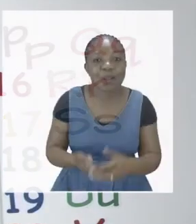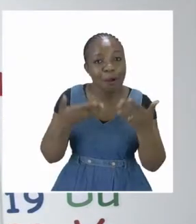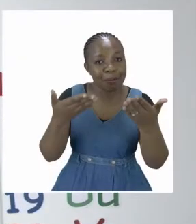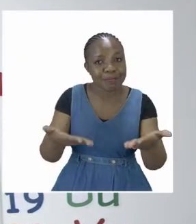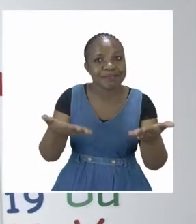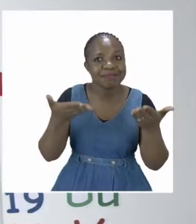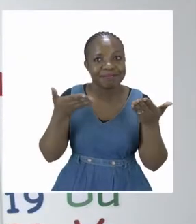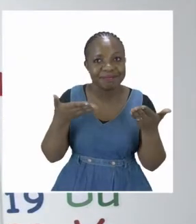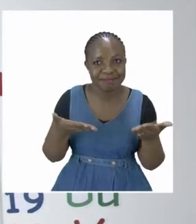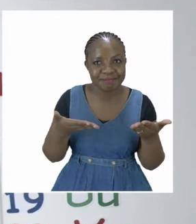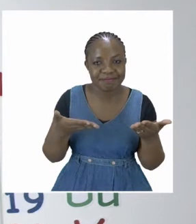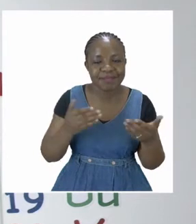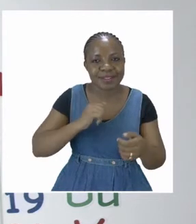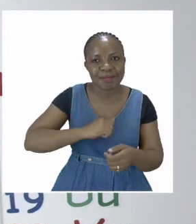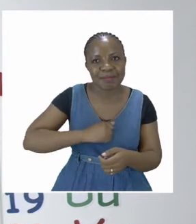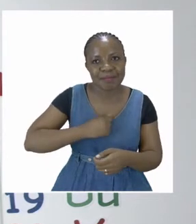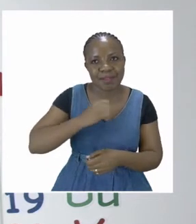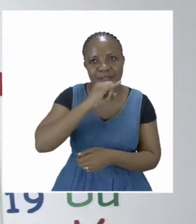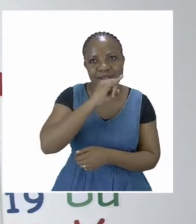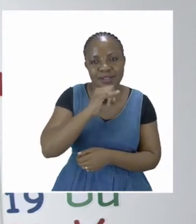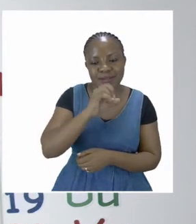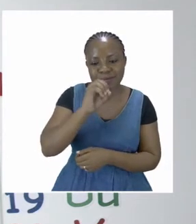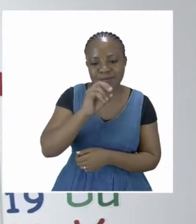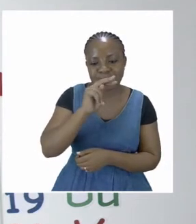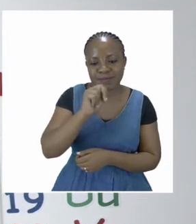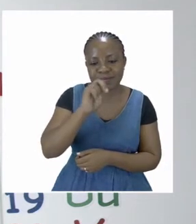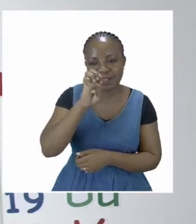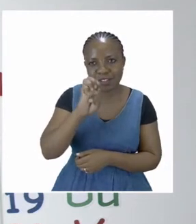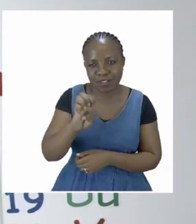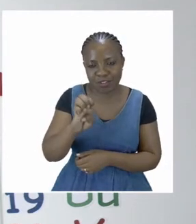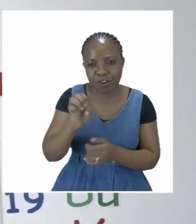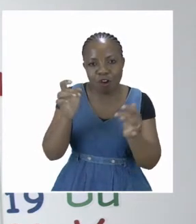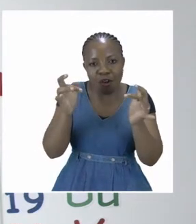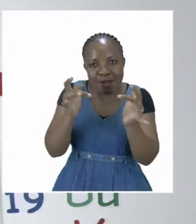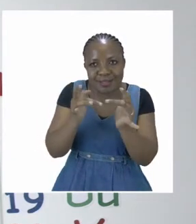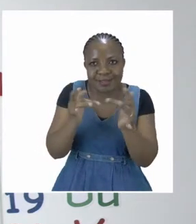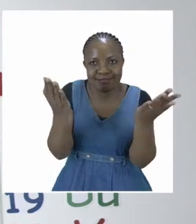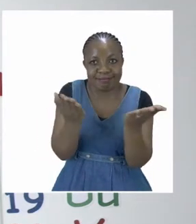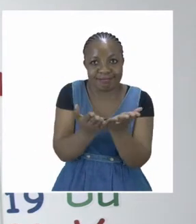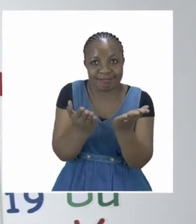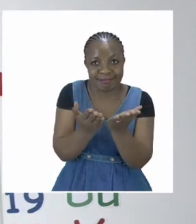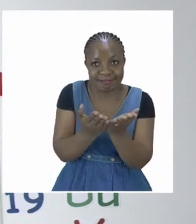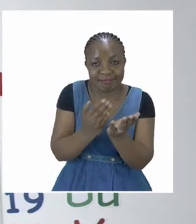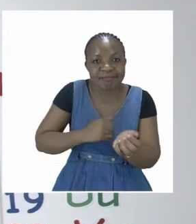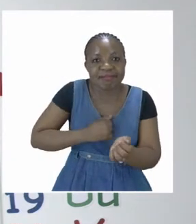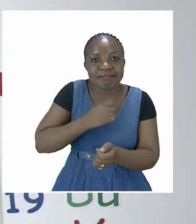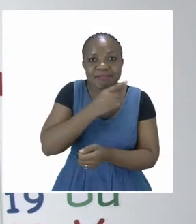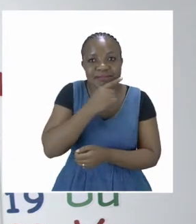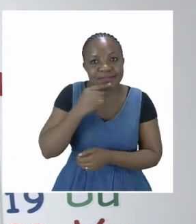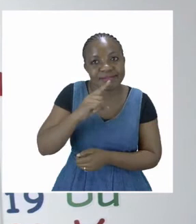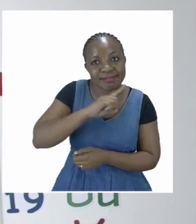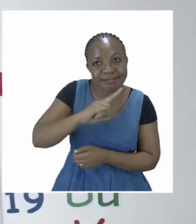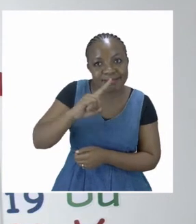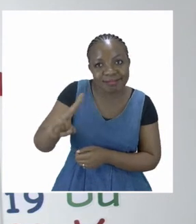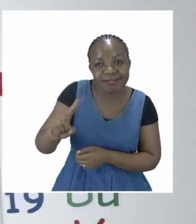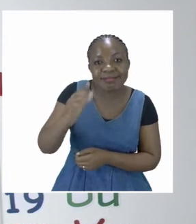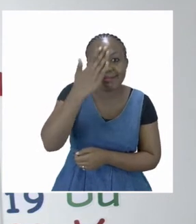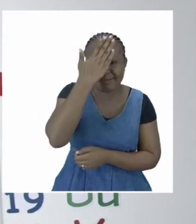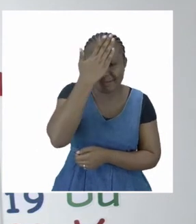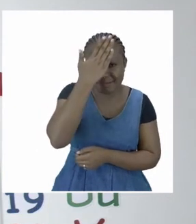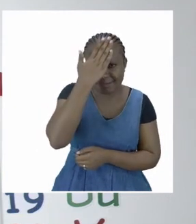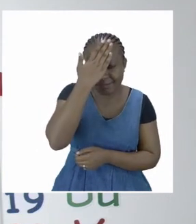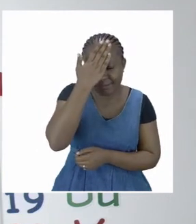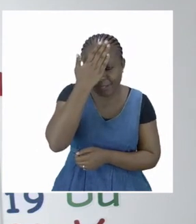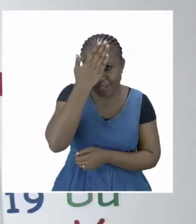Welcome to My Zone Online School. My name is Teacher Mutsa. Get your education